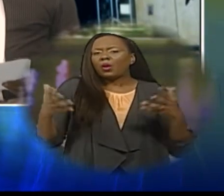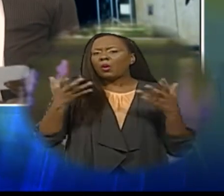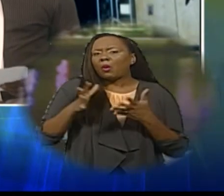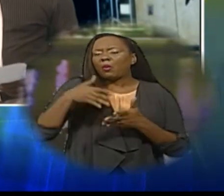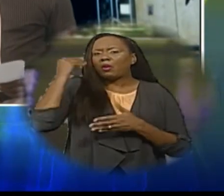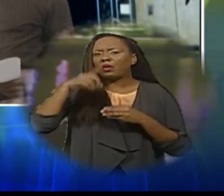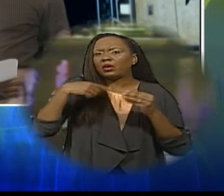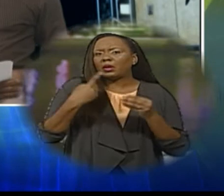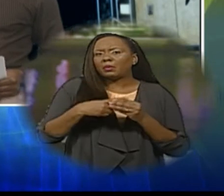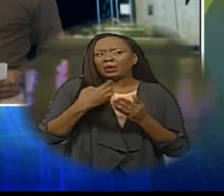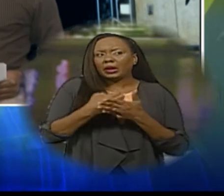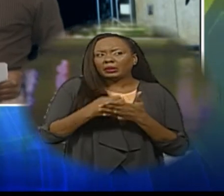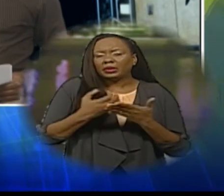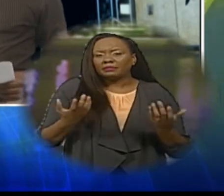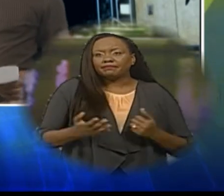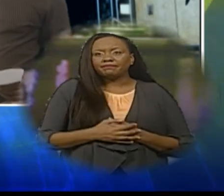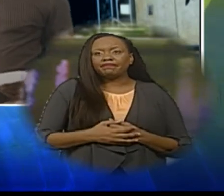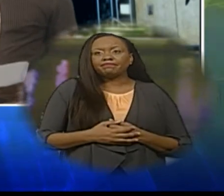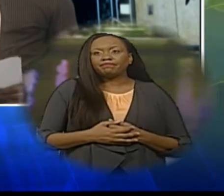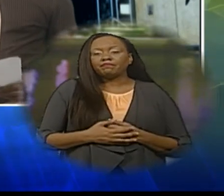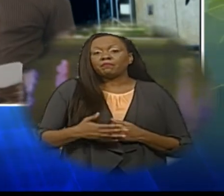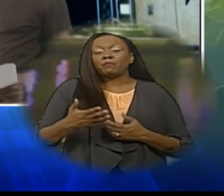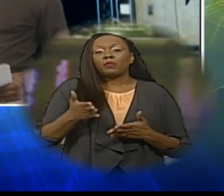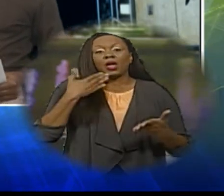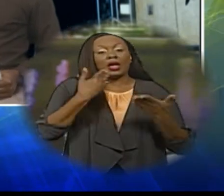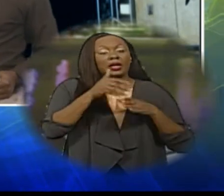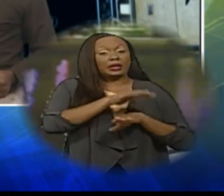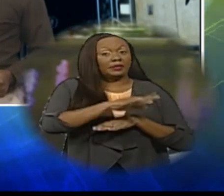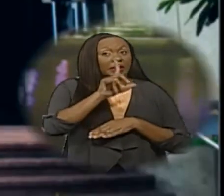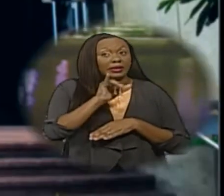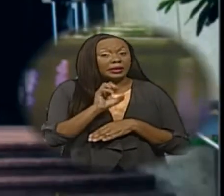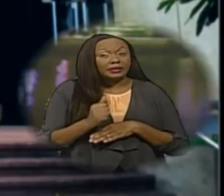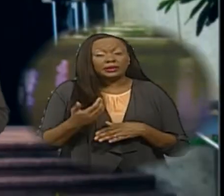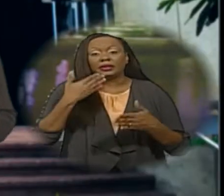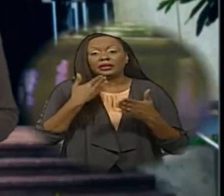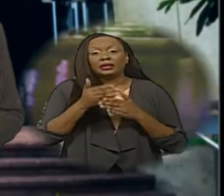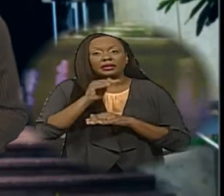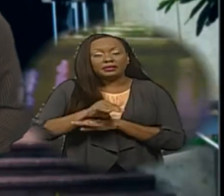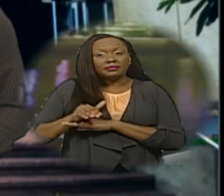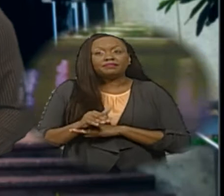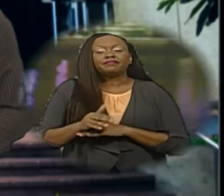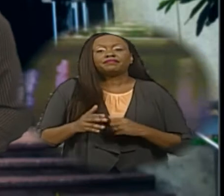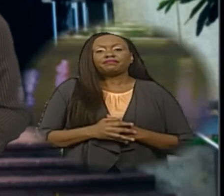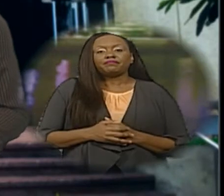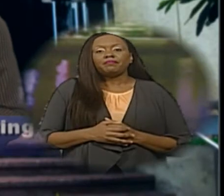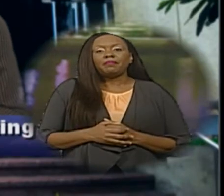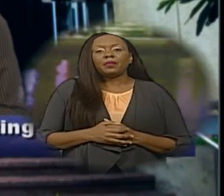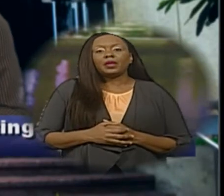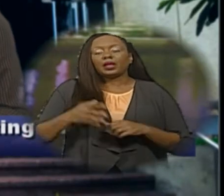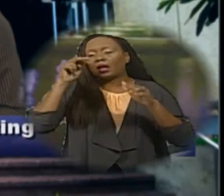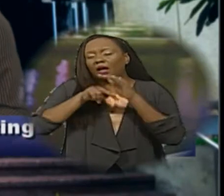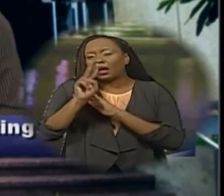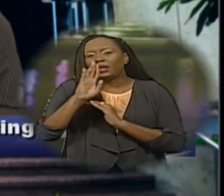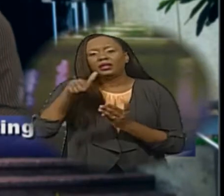about the state of the economy? Well, good evening, Lisa. Good evening, viewers. The review was done by Central Bank Governor Cleveston Haynes. He's projected